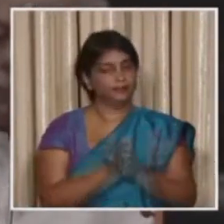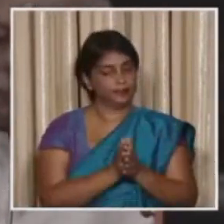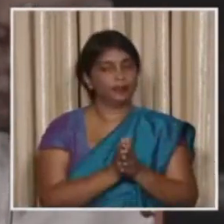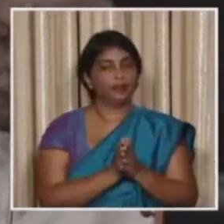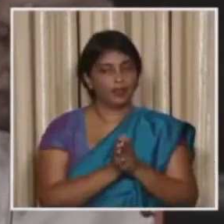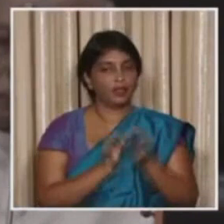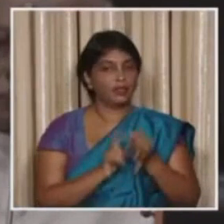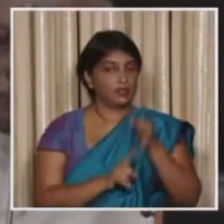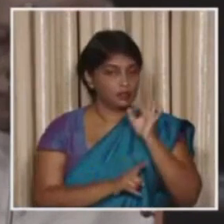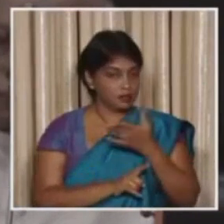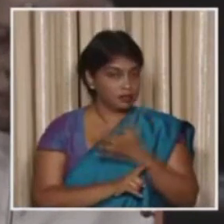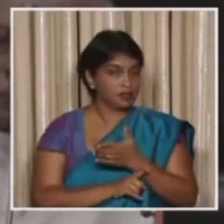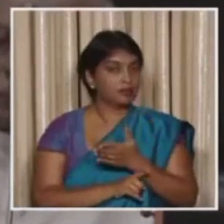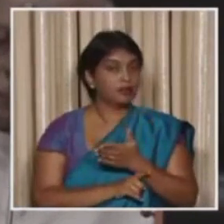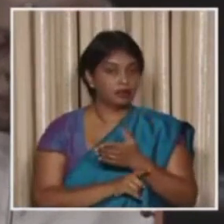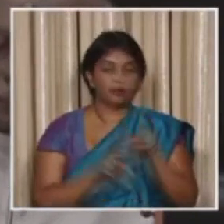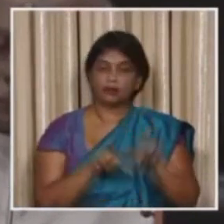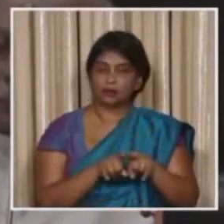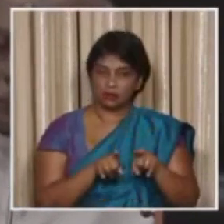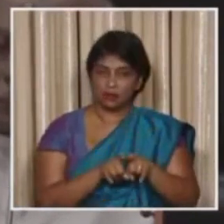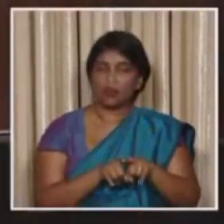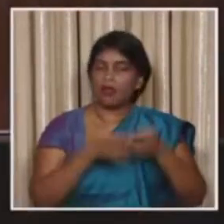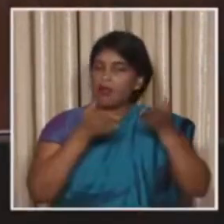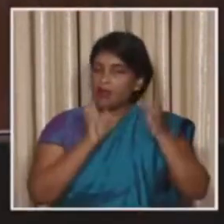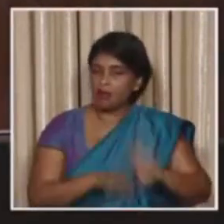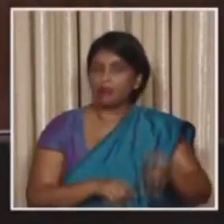11 of the prisoners under the last category.